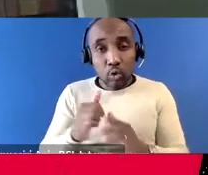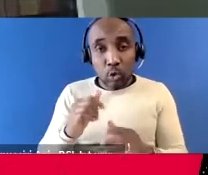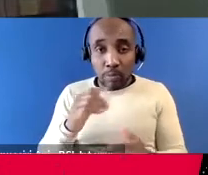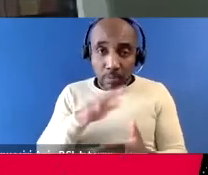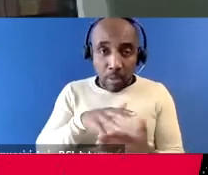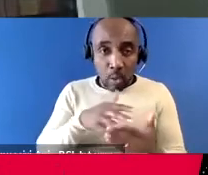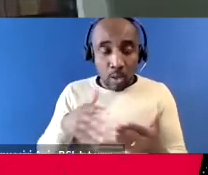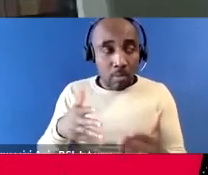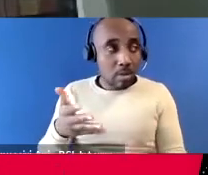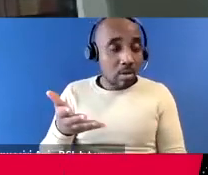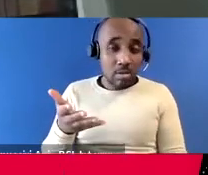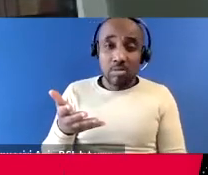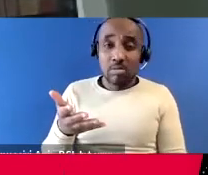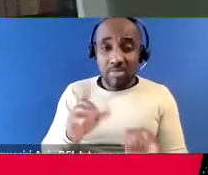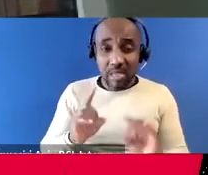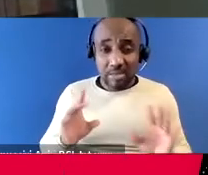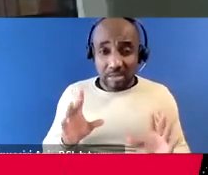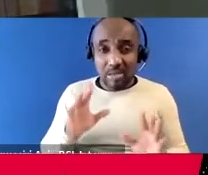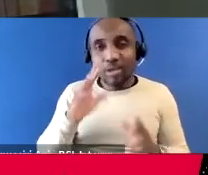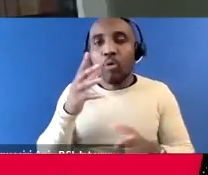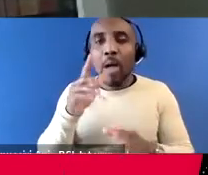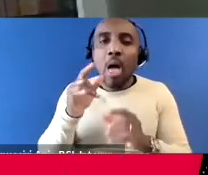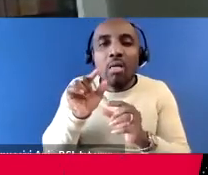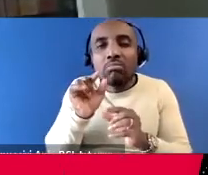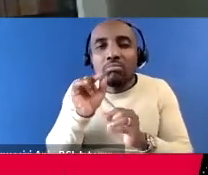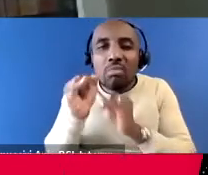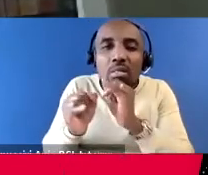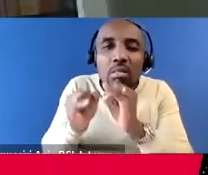critical of Turkey.